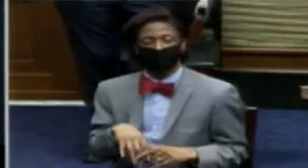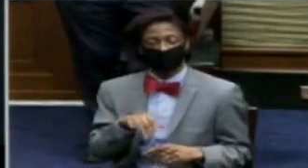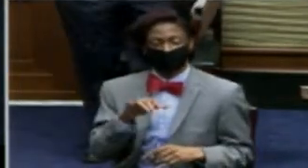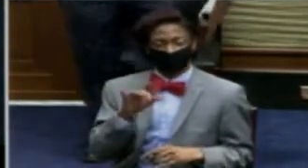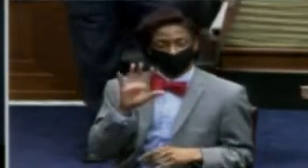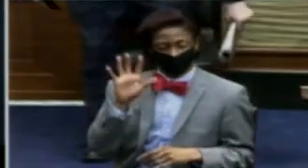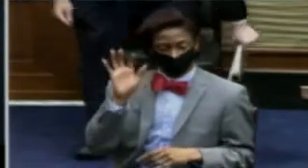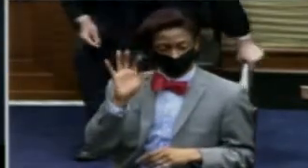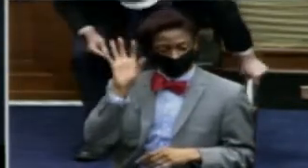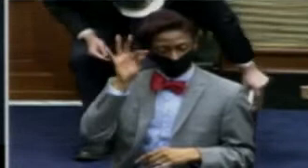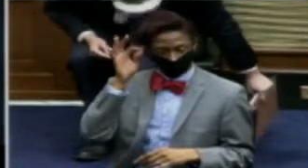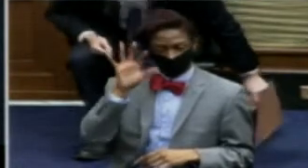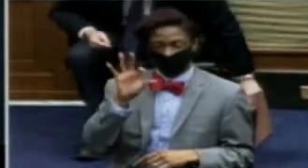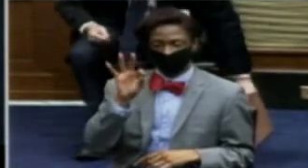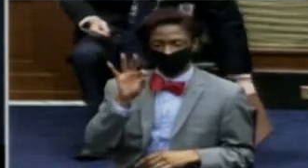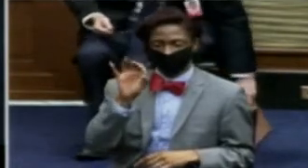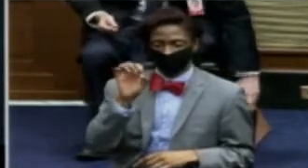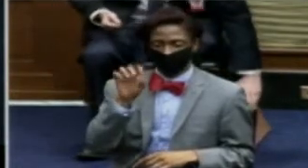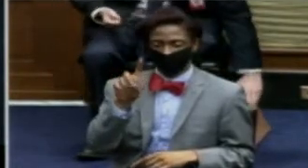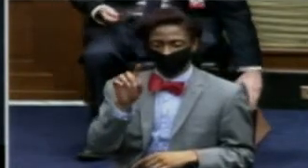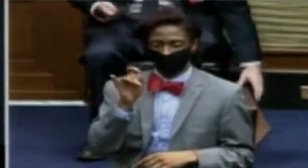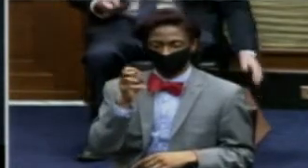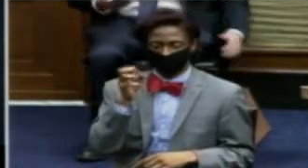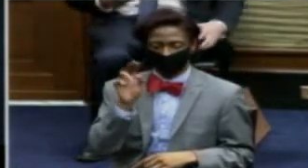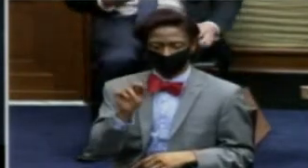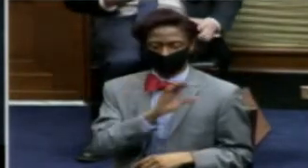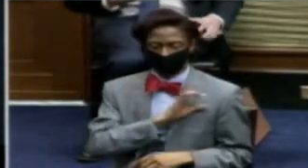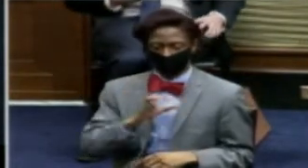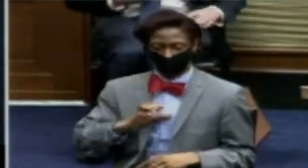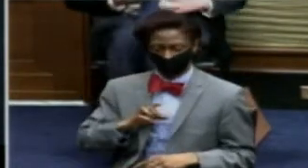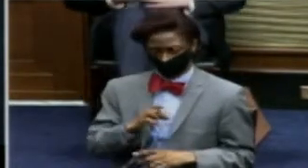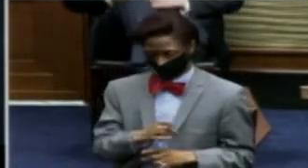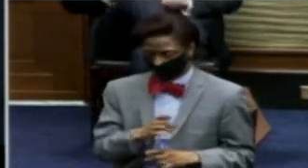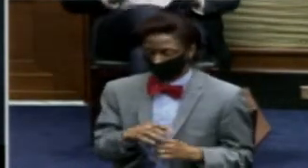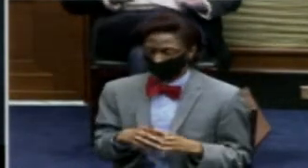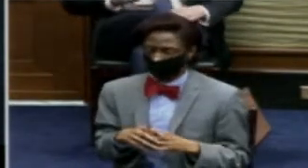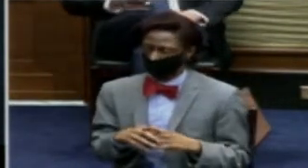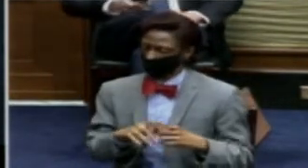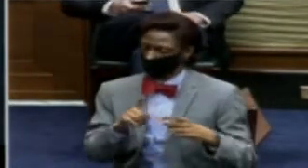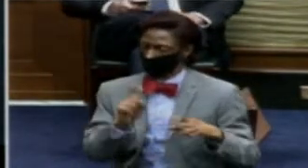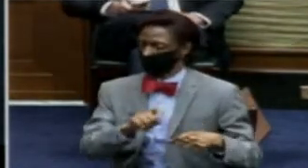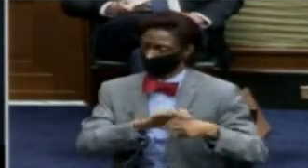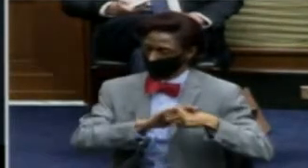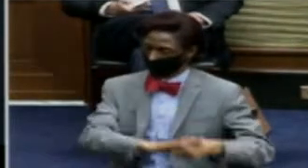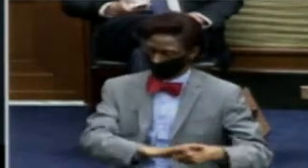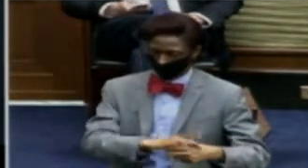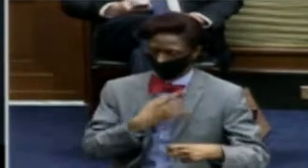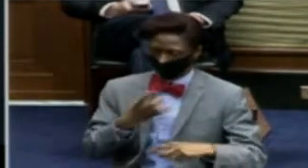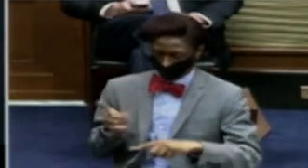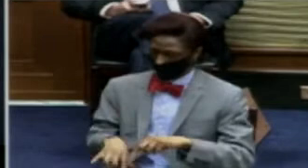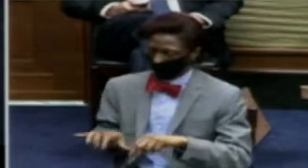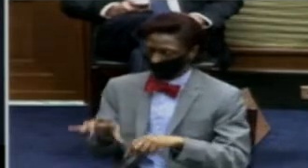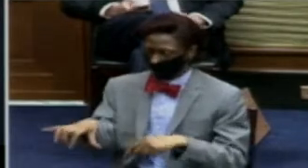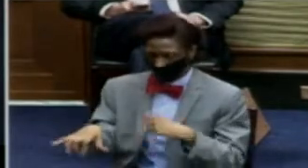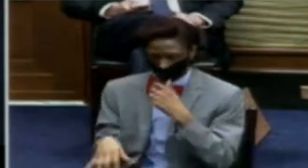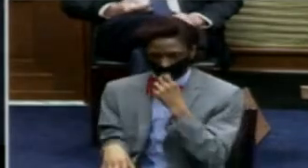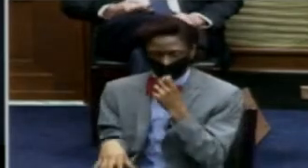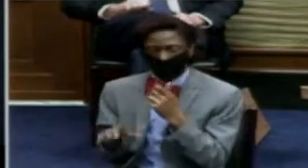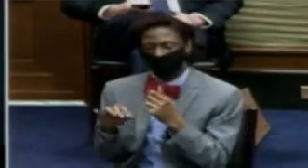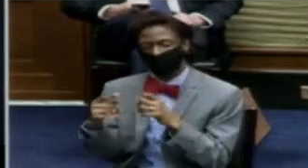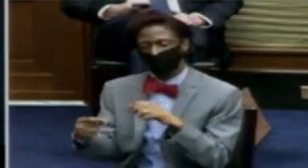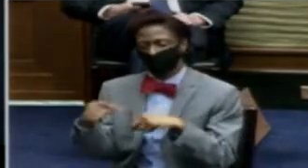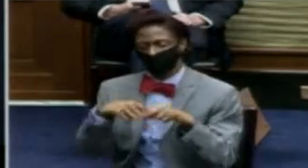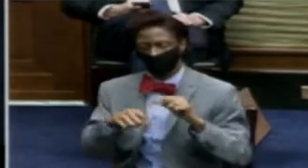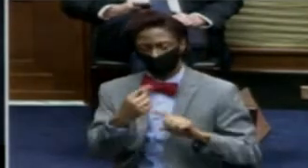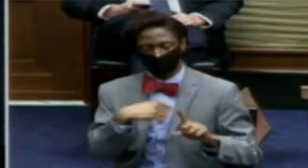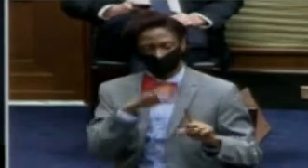Congress was subsequently compelled under considerable pressure to decamp to Princeton, New Jersey. Now we move back to the president, and I've